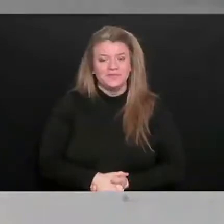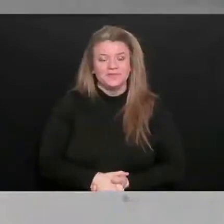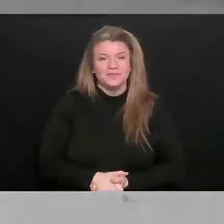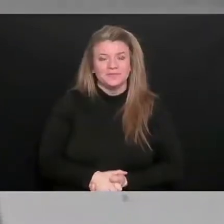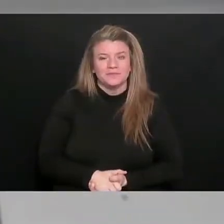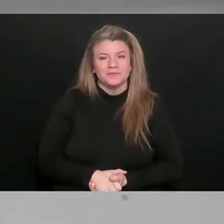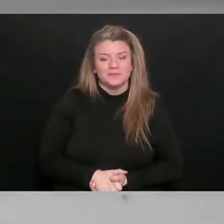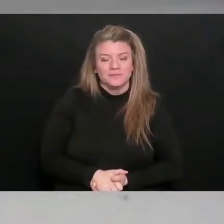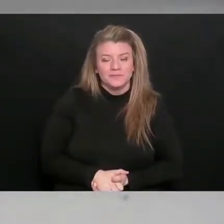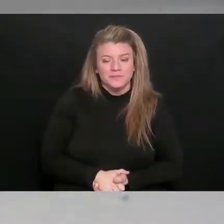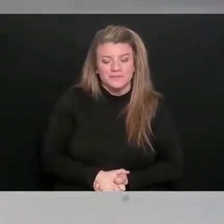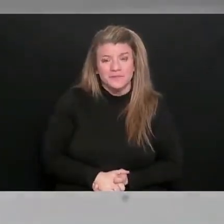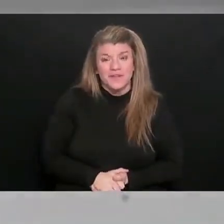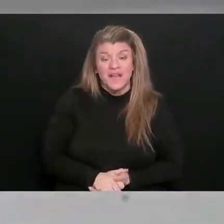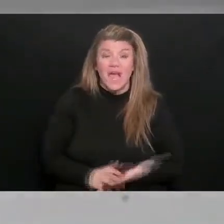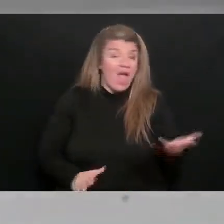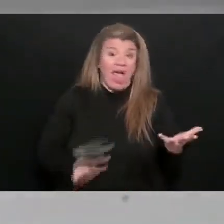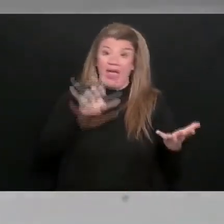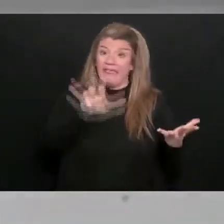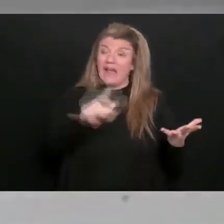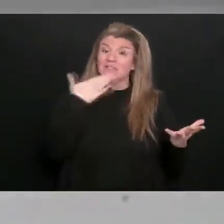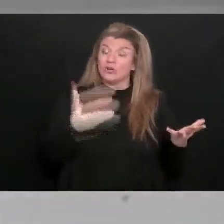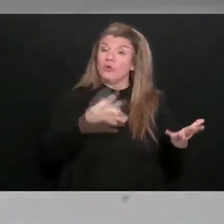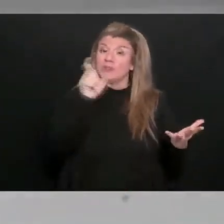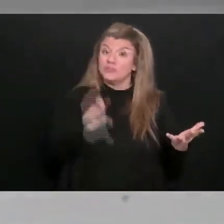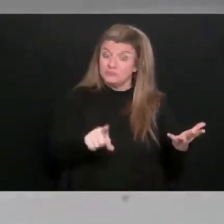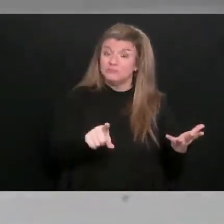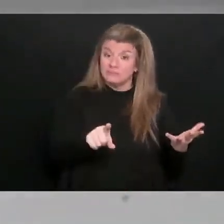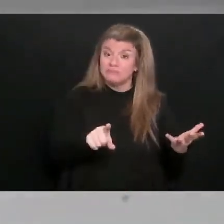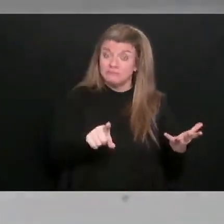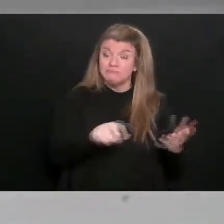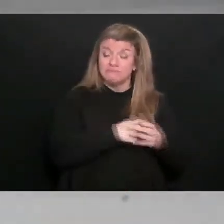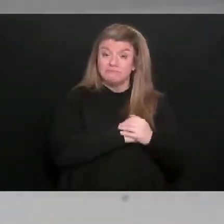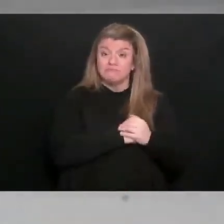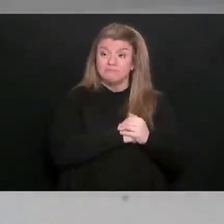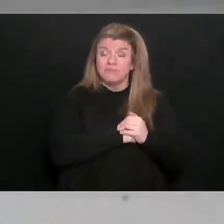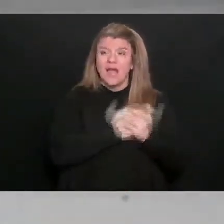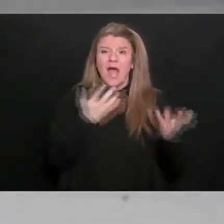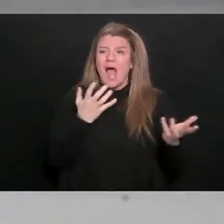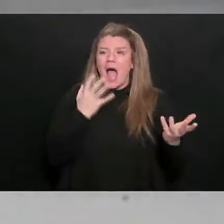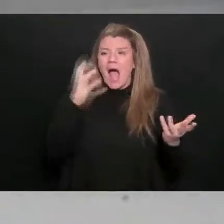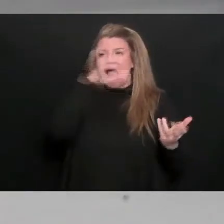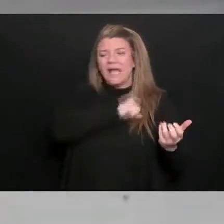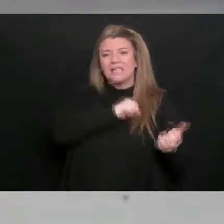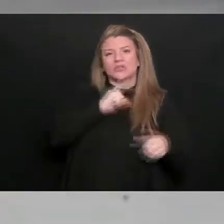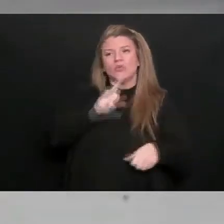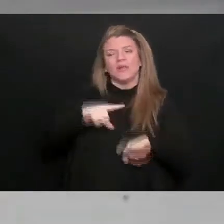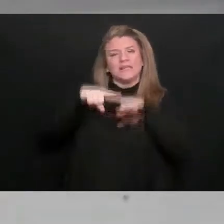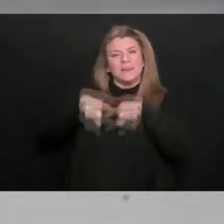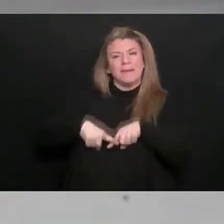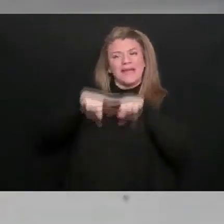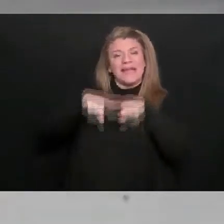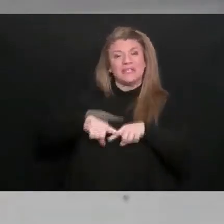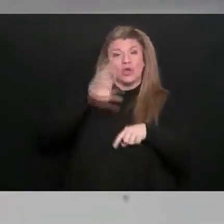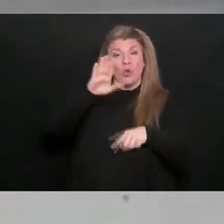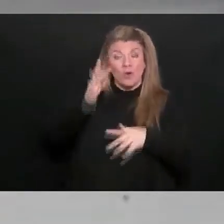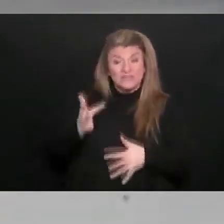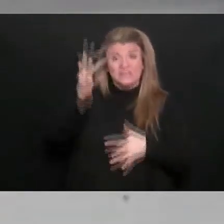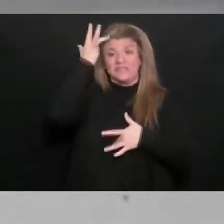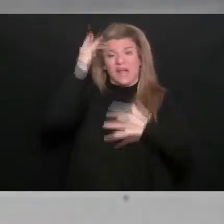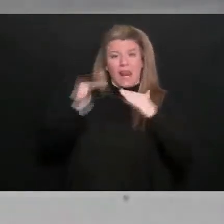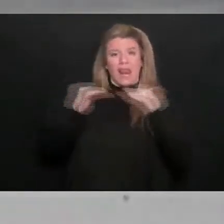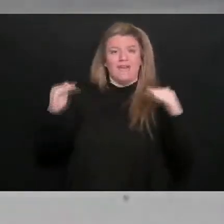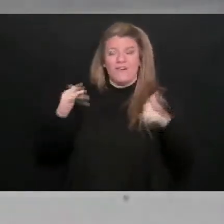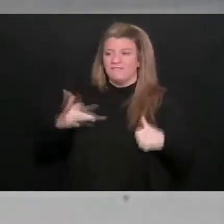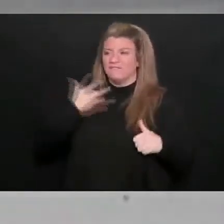Yes, Paul, that's a really good question. And I guess it depends on how sick you are or how sick you're feeling. But we'll